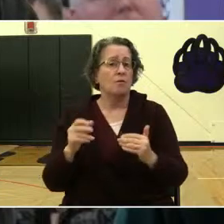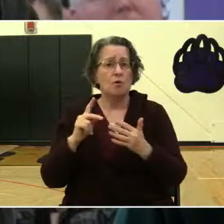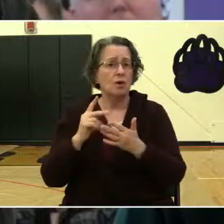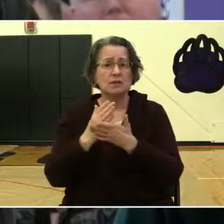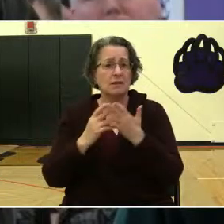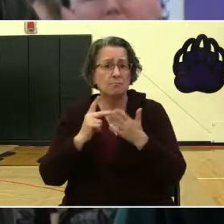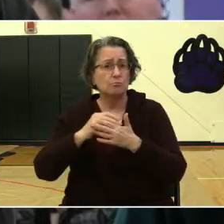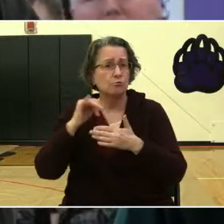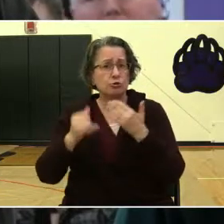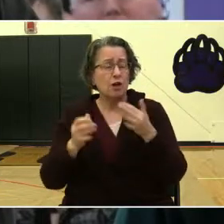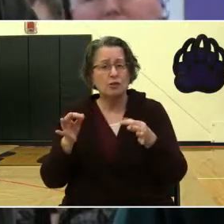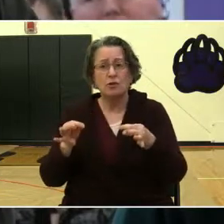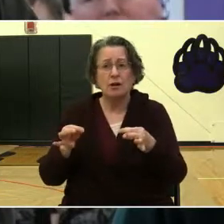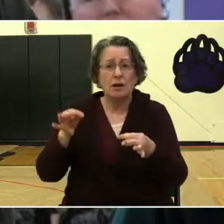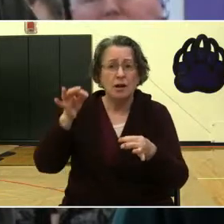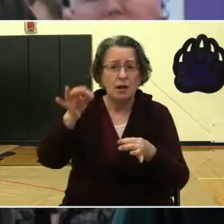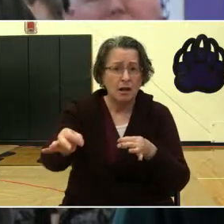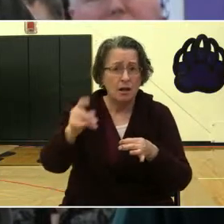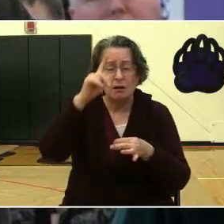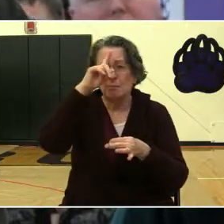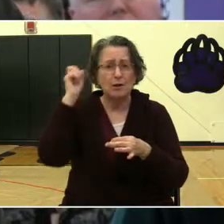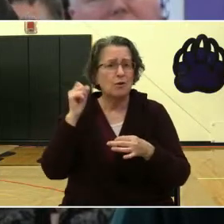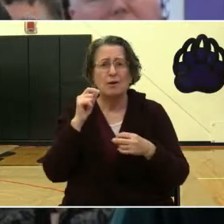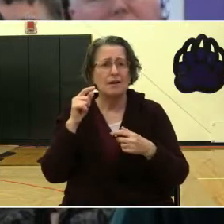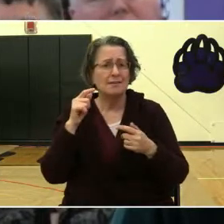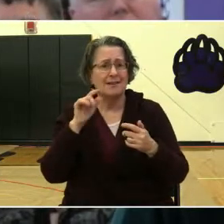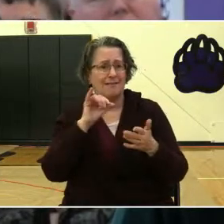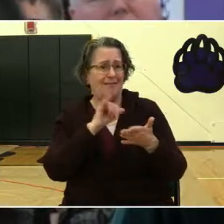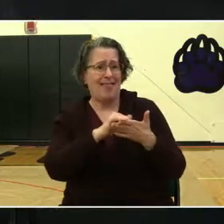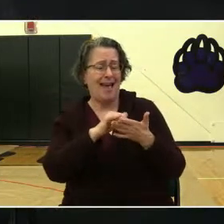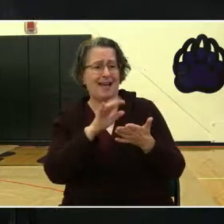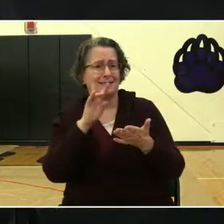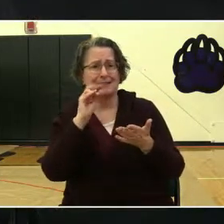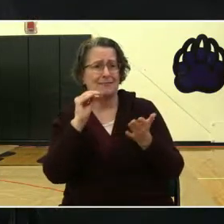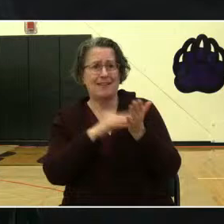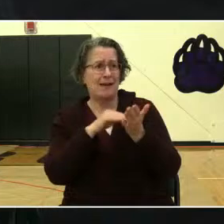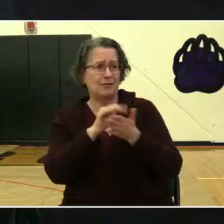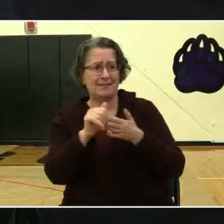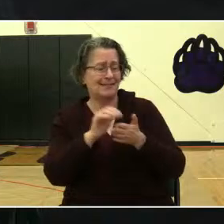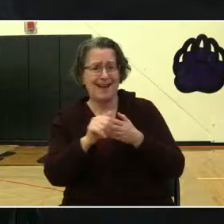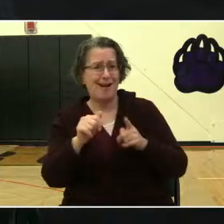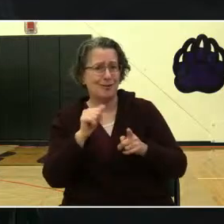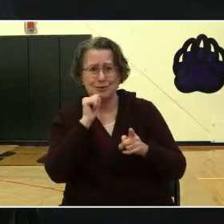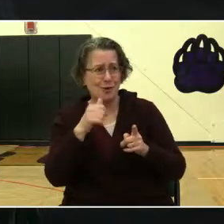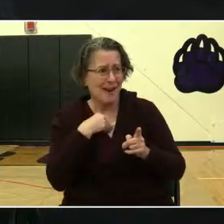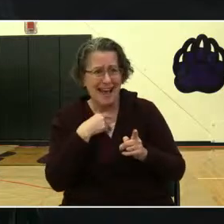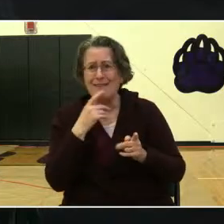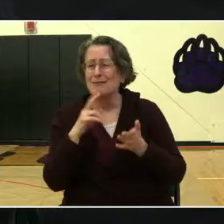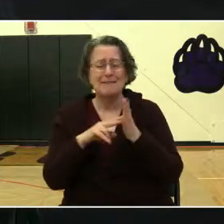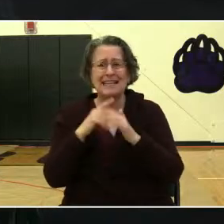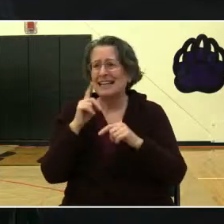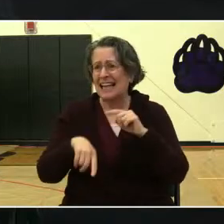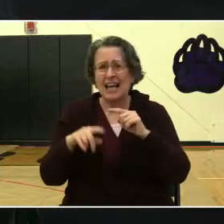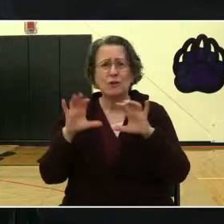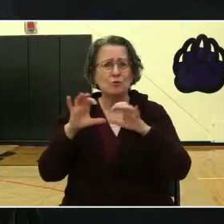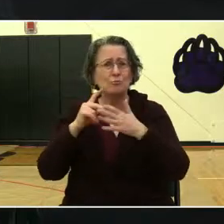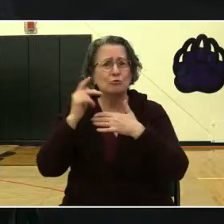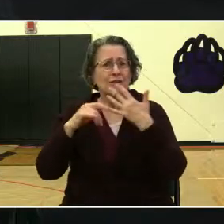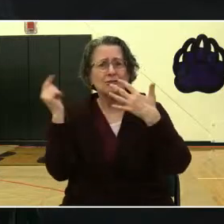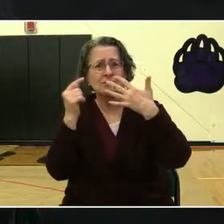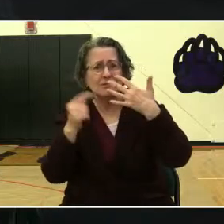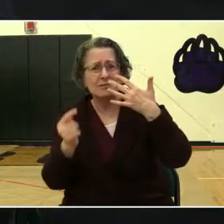deferred lacking $70,000 thank you remember the administration is interrogated if they wish to